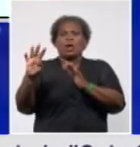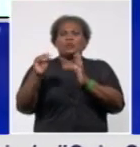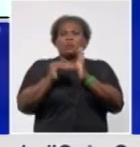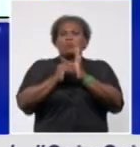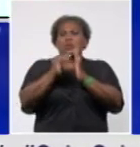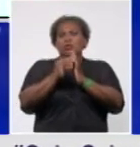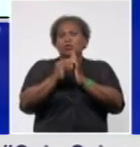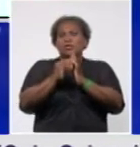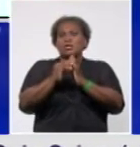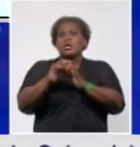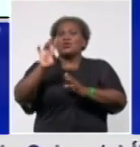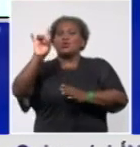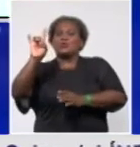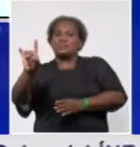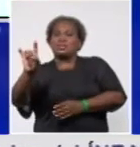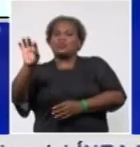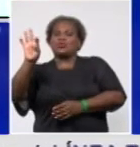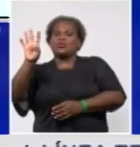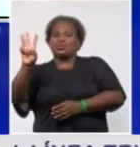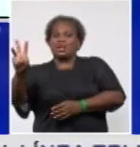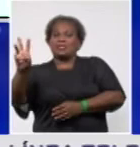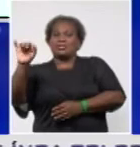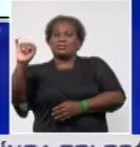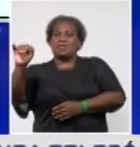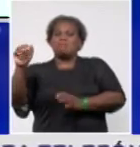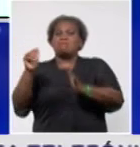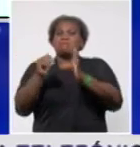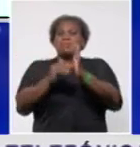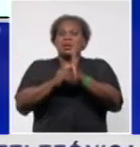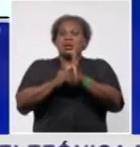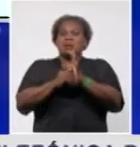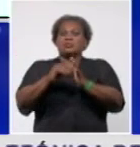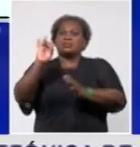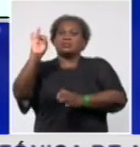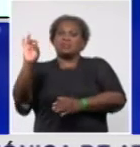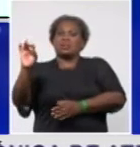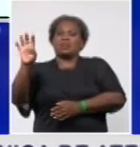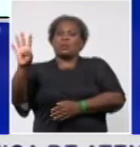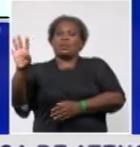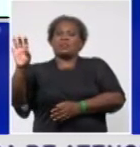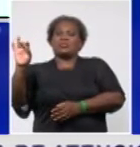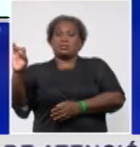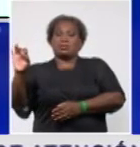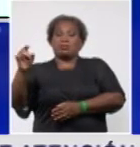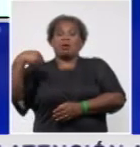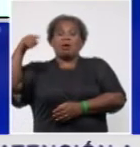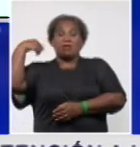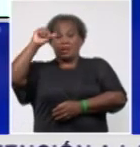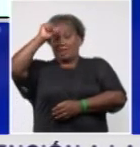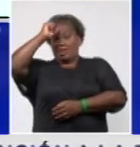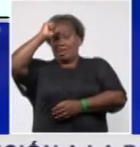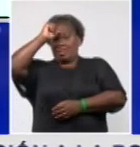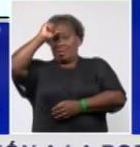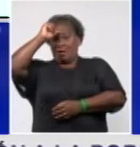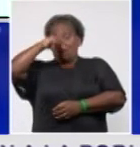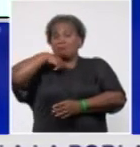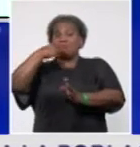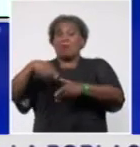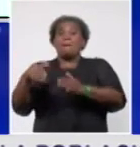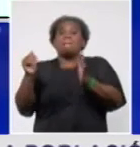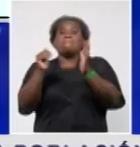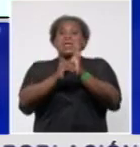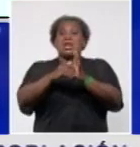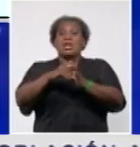4,124,614 cases and 834 deaths reported yesterday. Then India